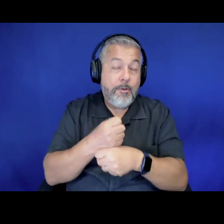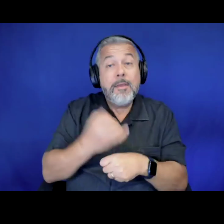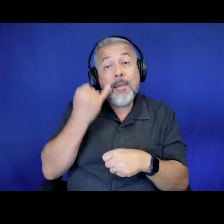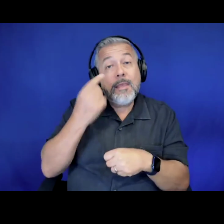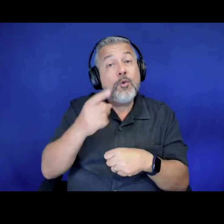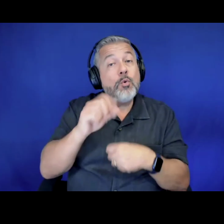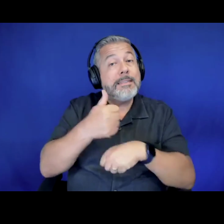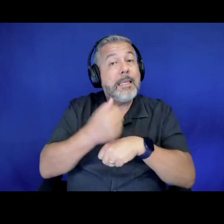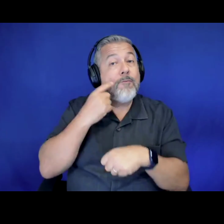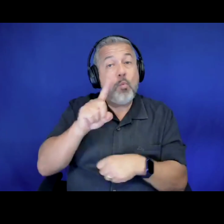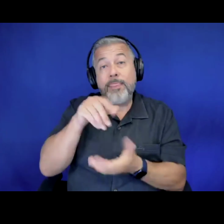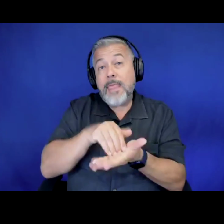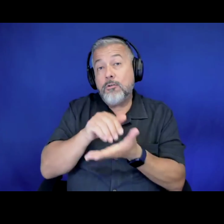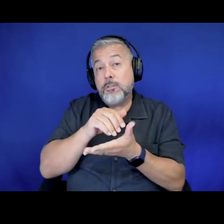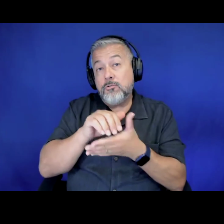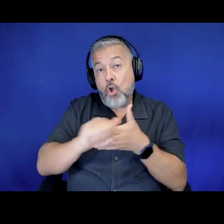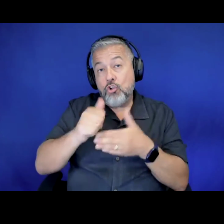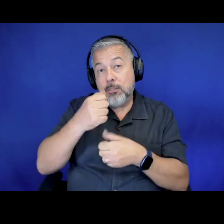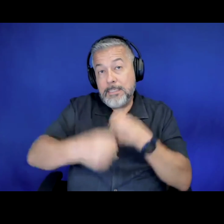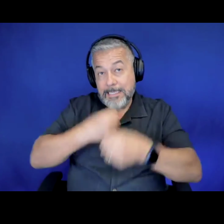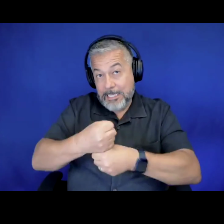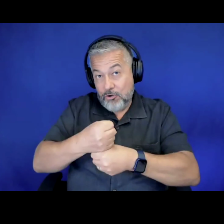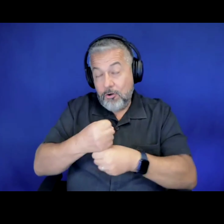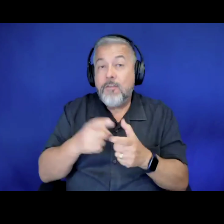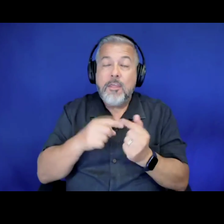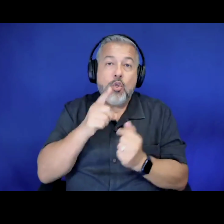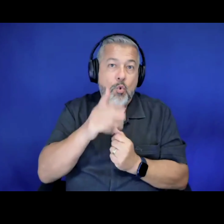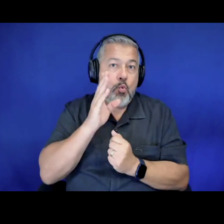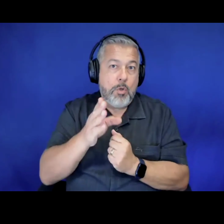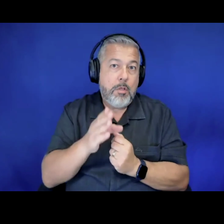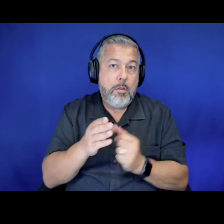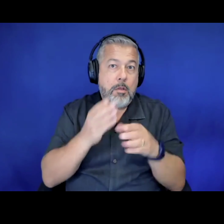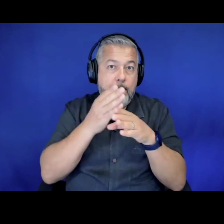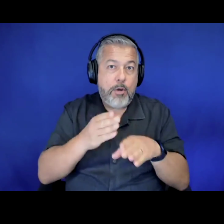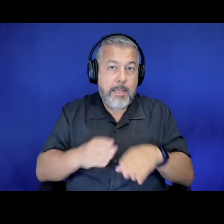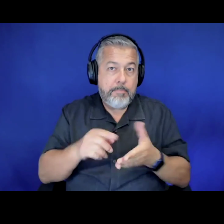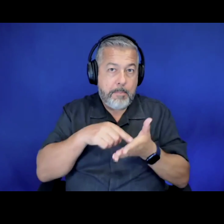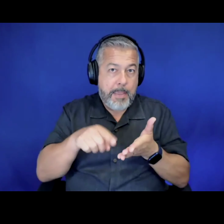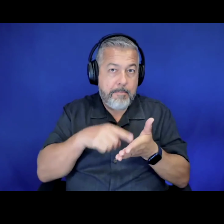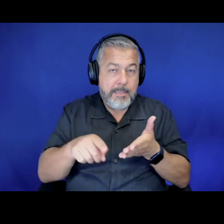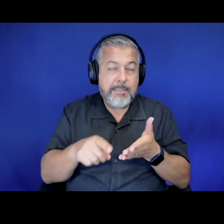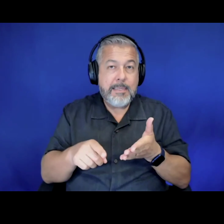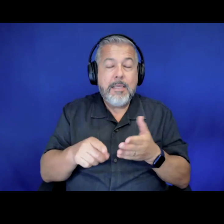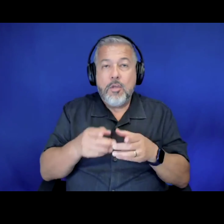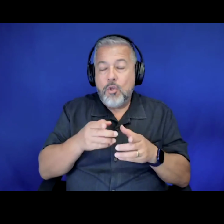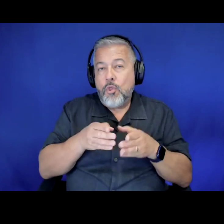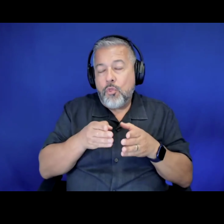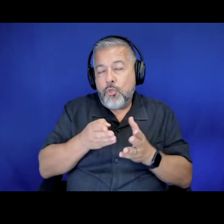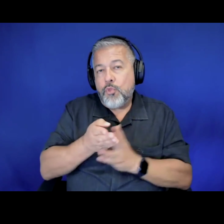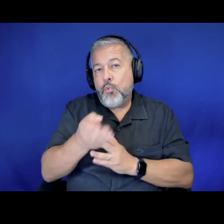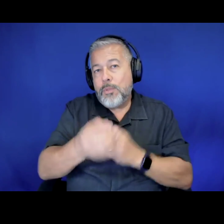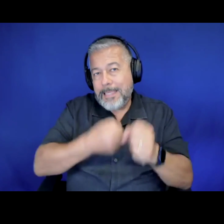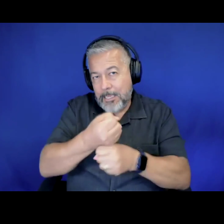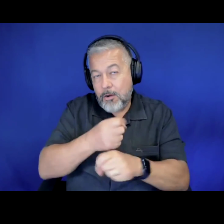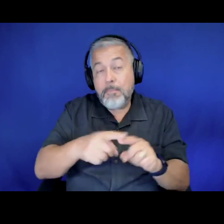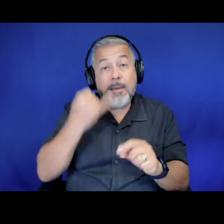for $1,000 a year, you will essentially be breaking up those payments throughout the year. But if you're billing it to the